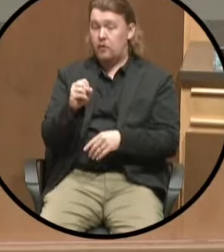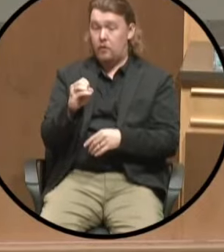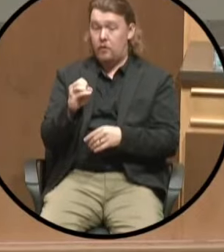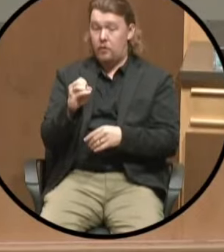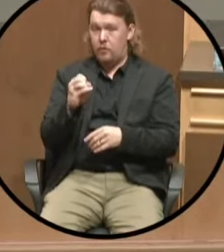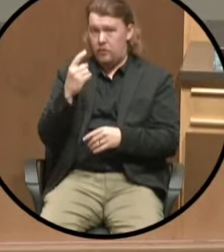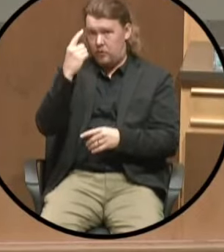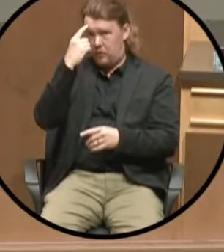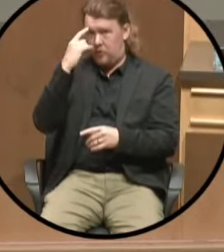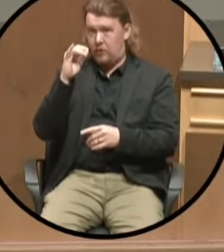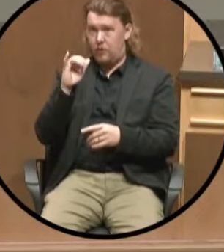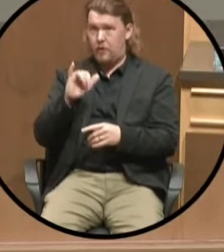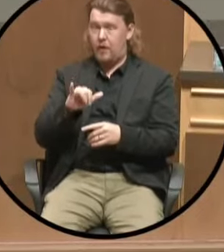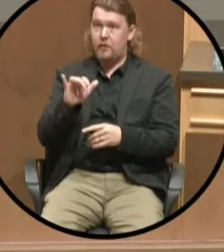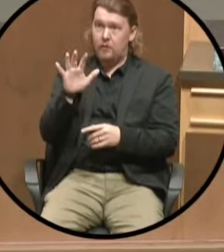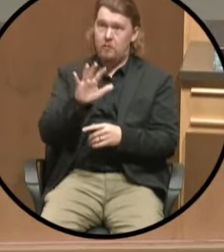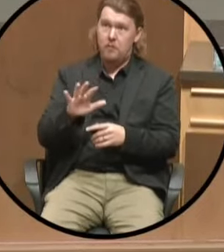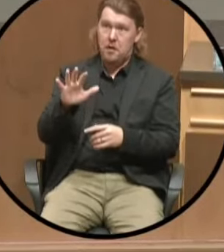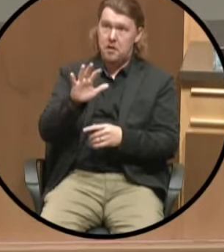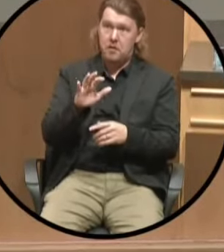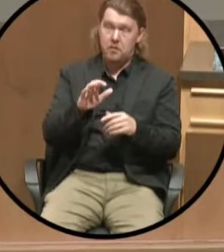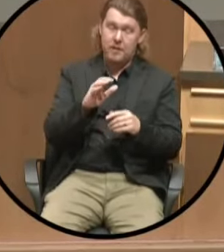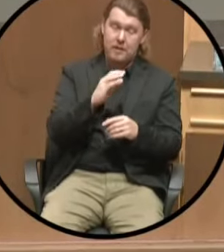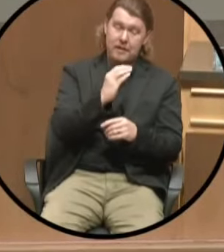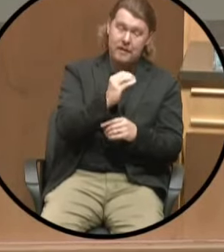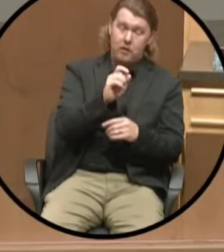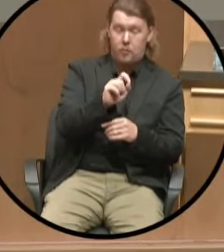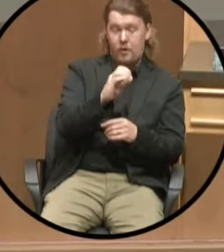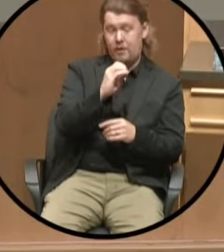perspective, that's about a probability of